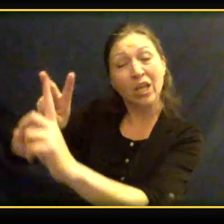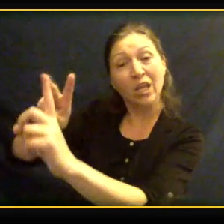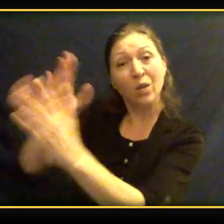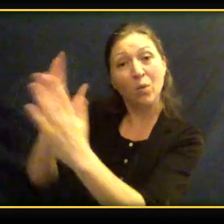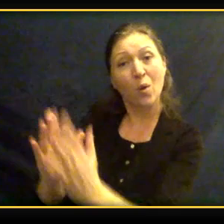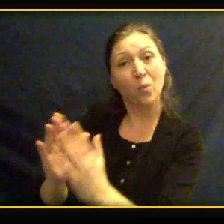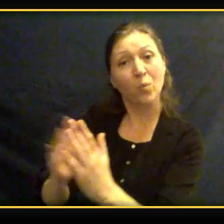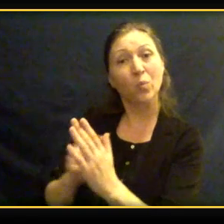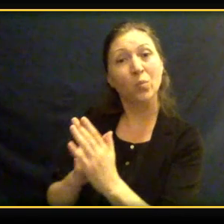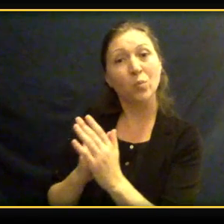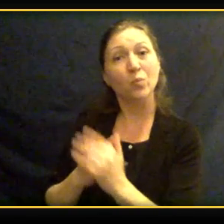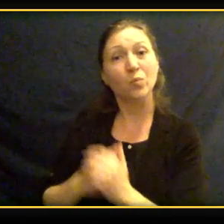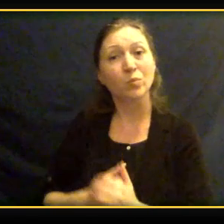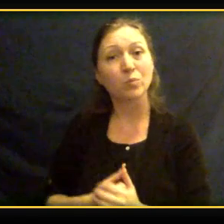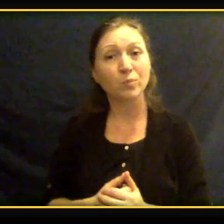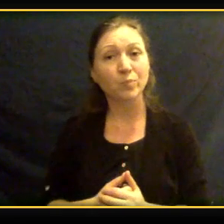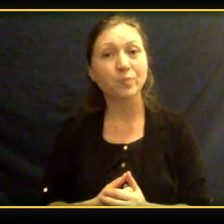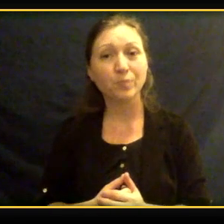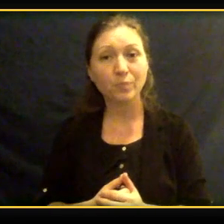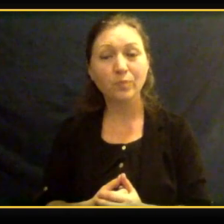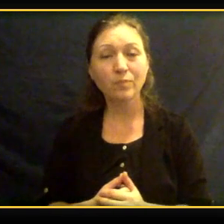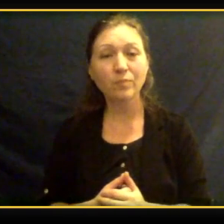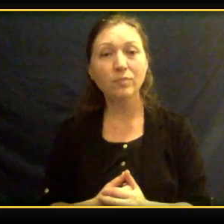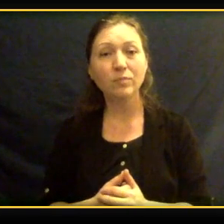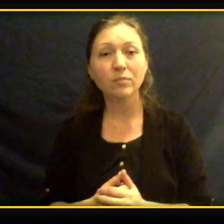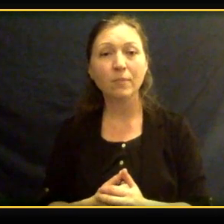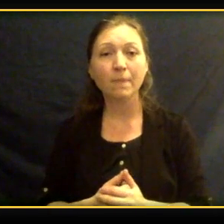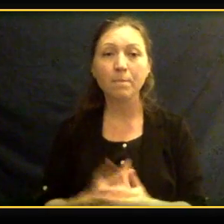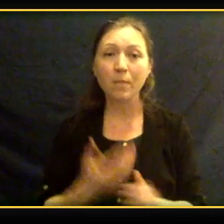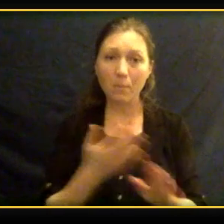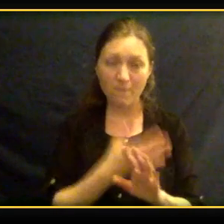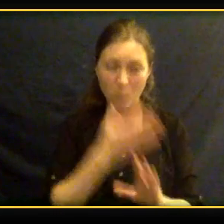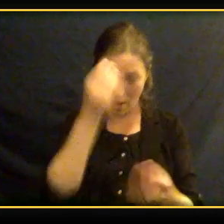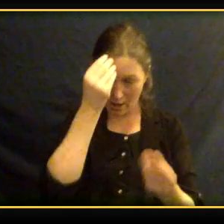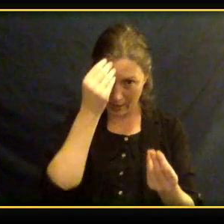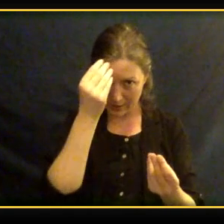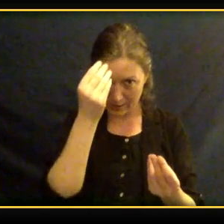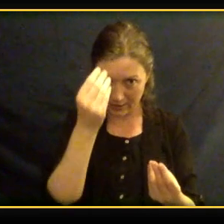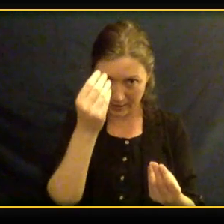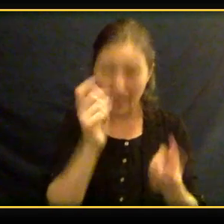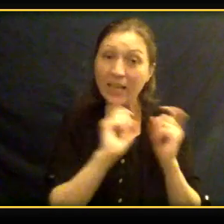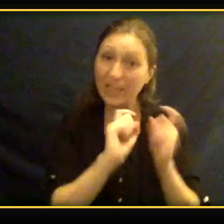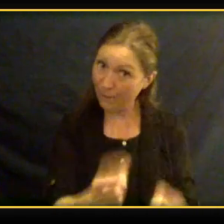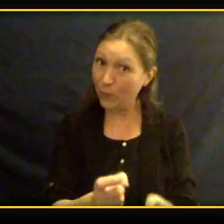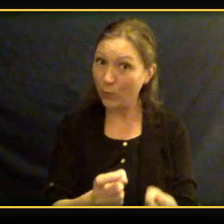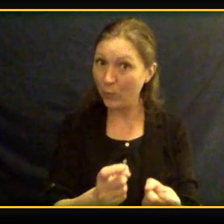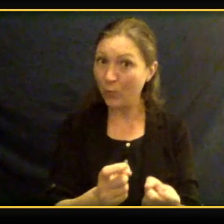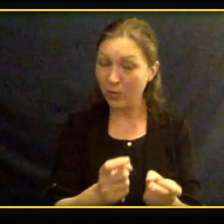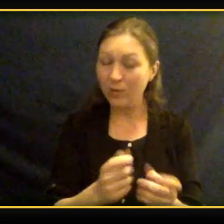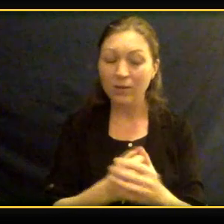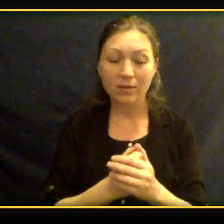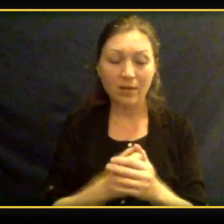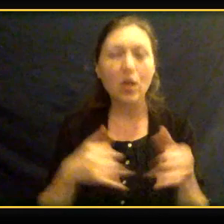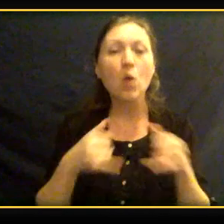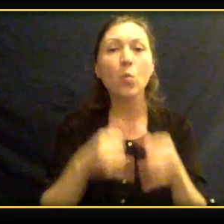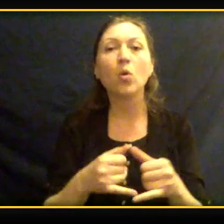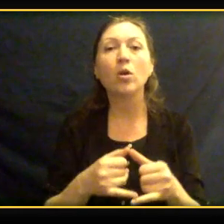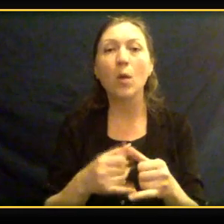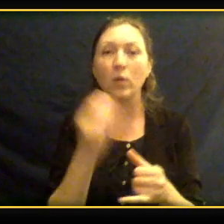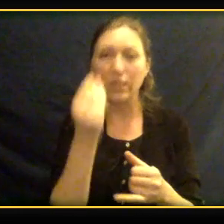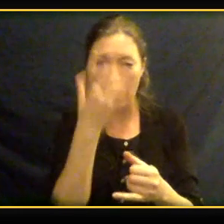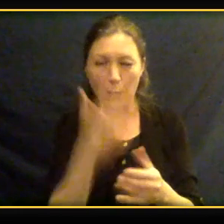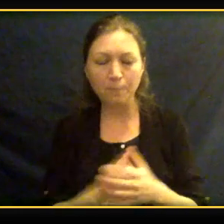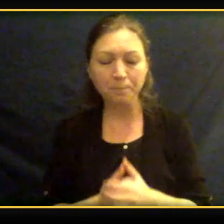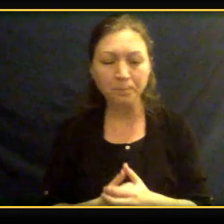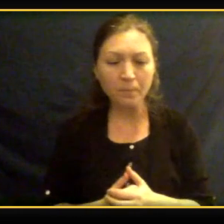Before I give you this award, Judy, I want to tell you about this award. There's a painting on the front of it. It was